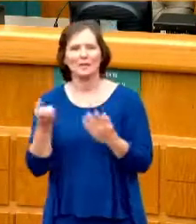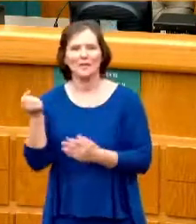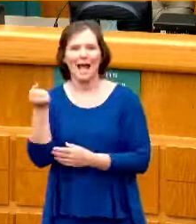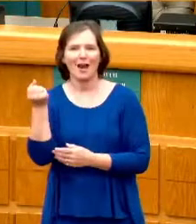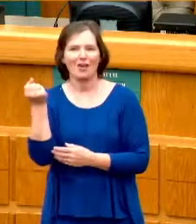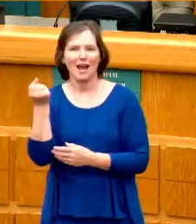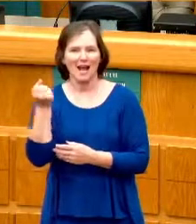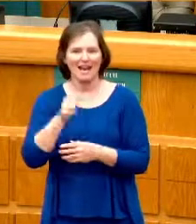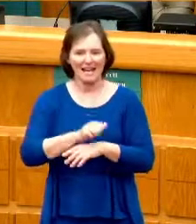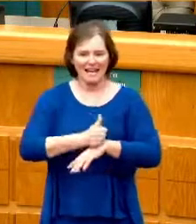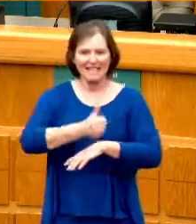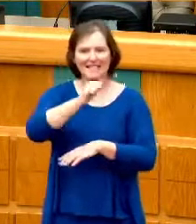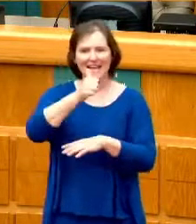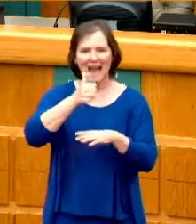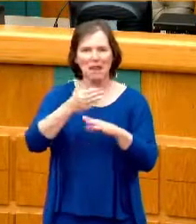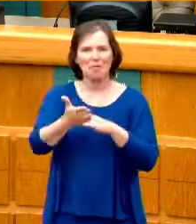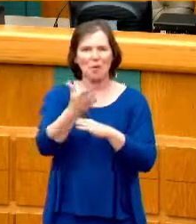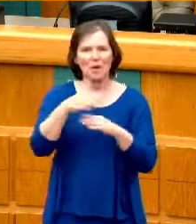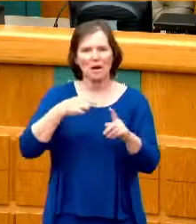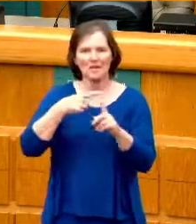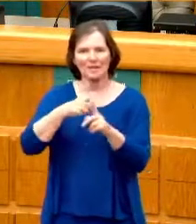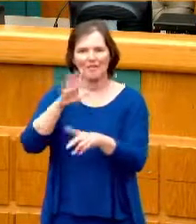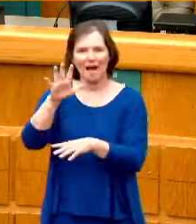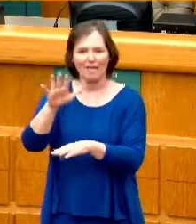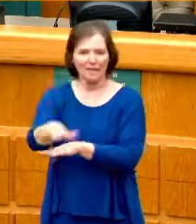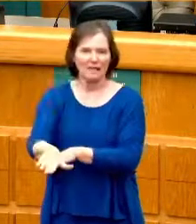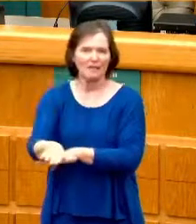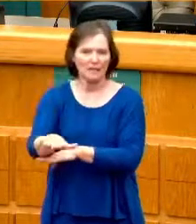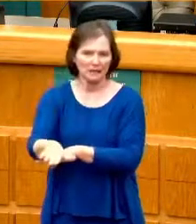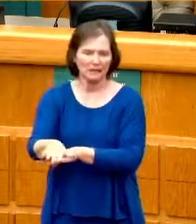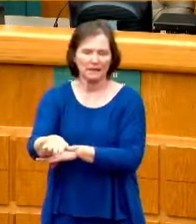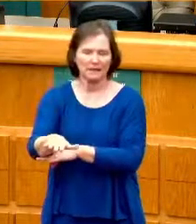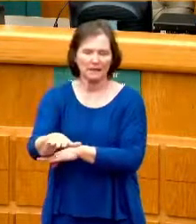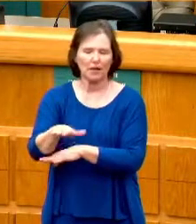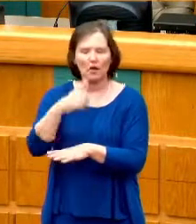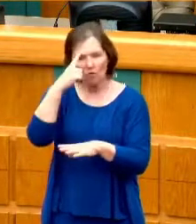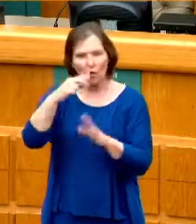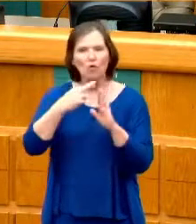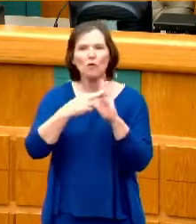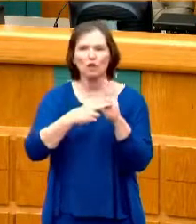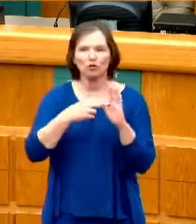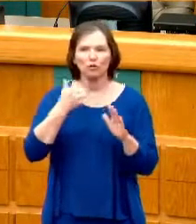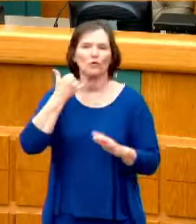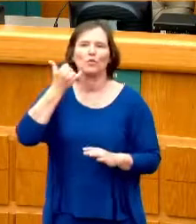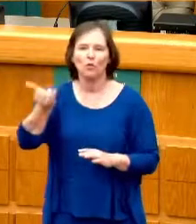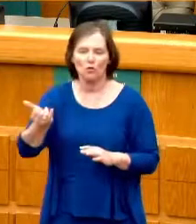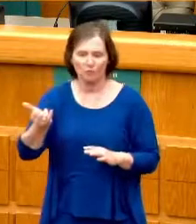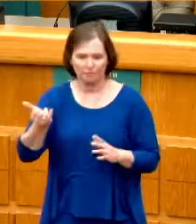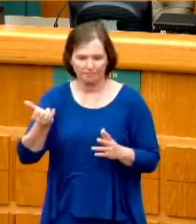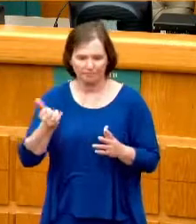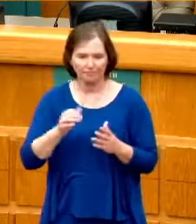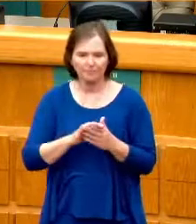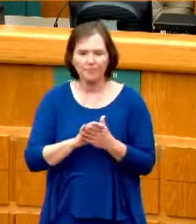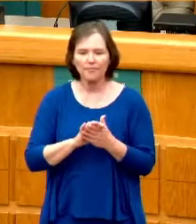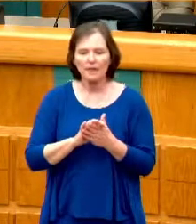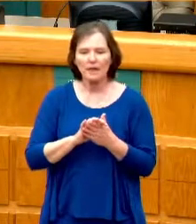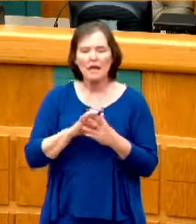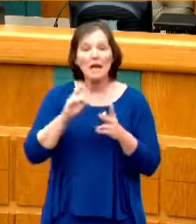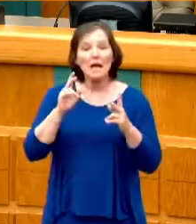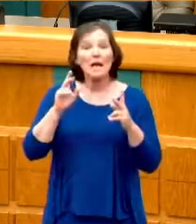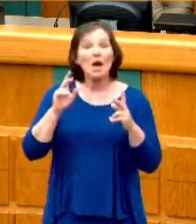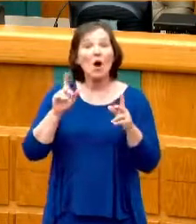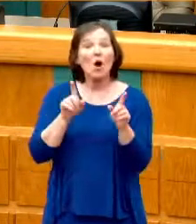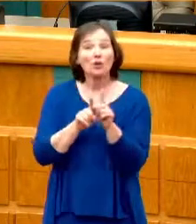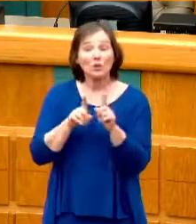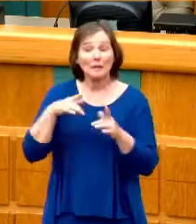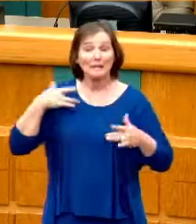district administered the single-dose Johnson & Johnson vaccine. Patrons who participated in this vaccine clinic will not have to return for a second